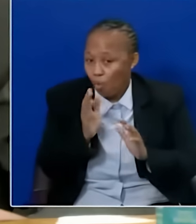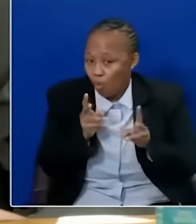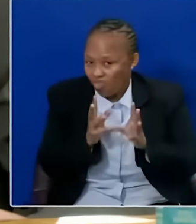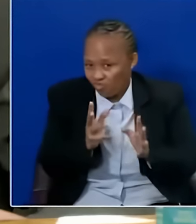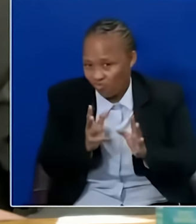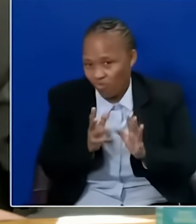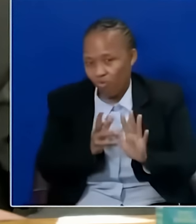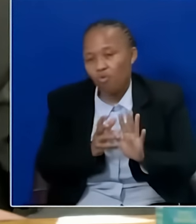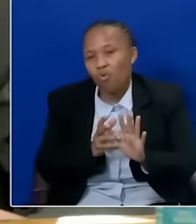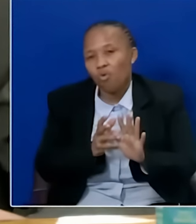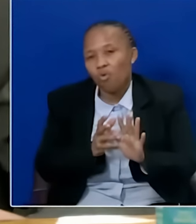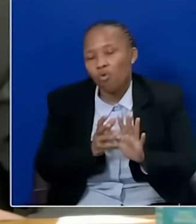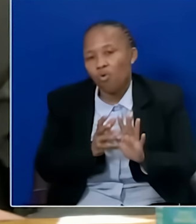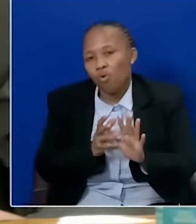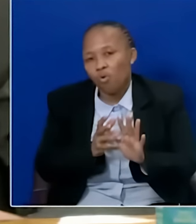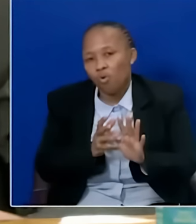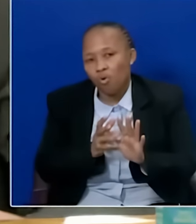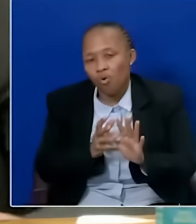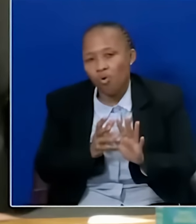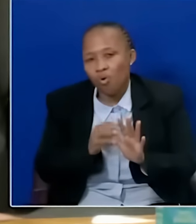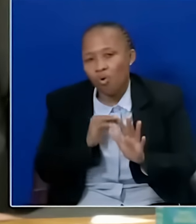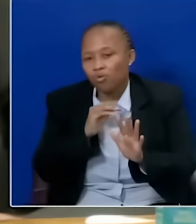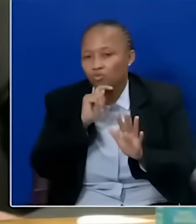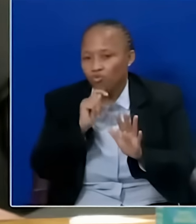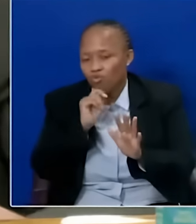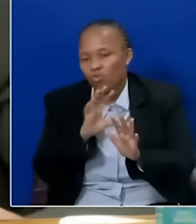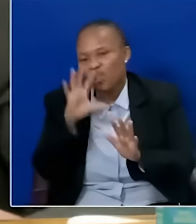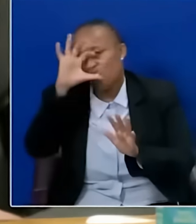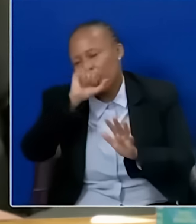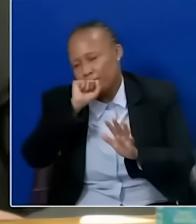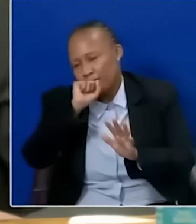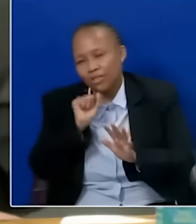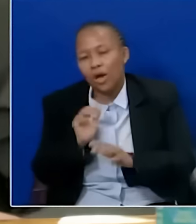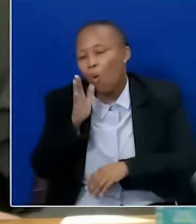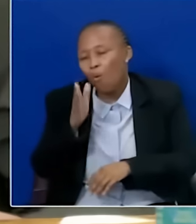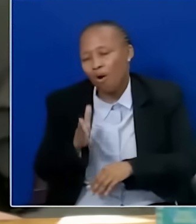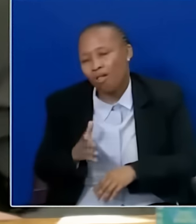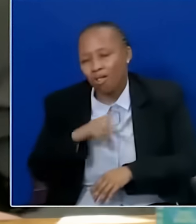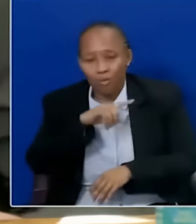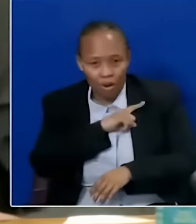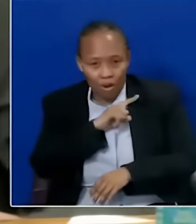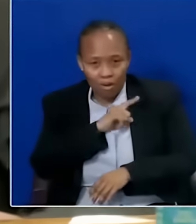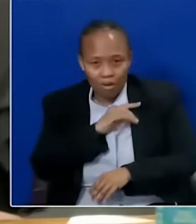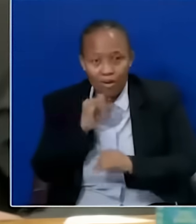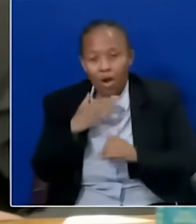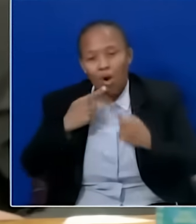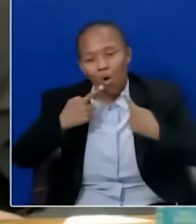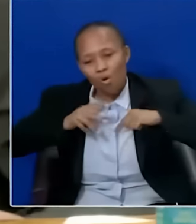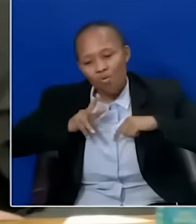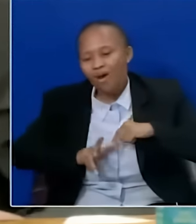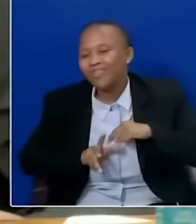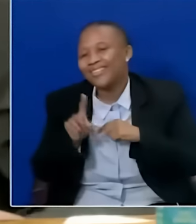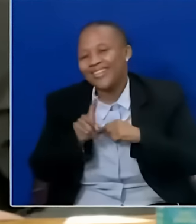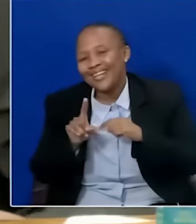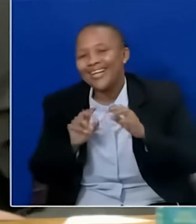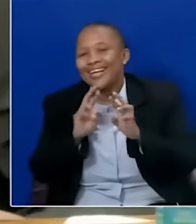it would be rather strange. Because if you look at what else he says in his reports, bear in mind that what he should have said in 10.2 is